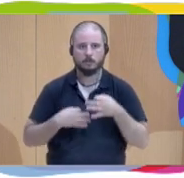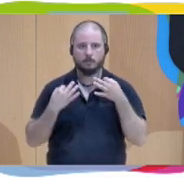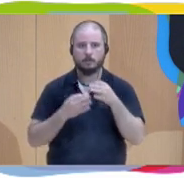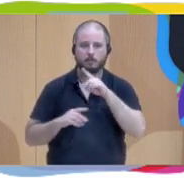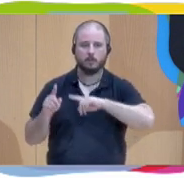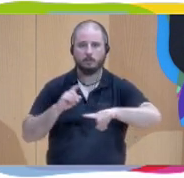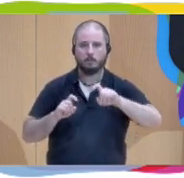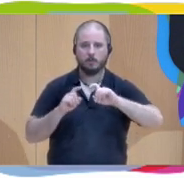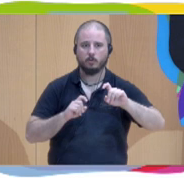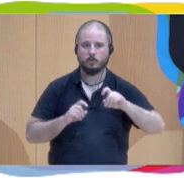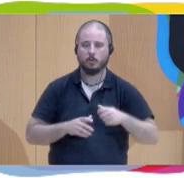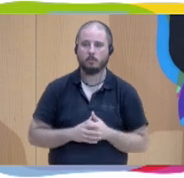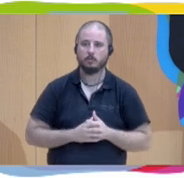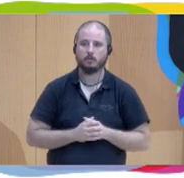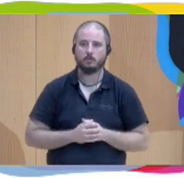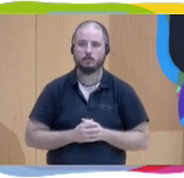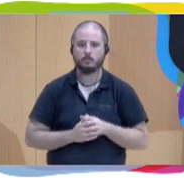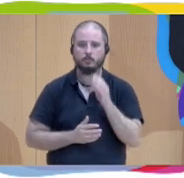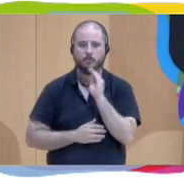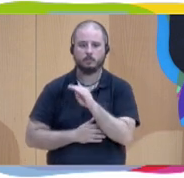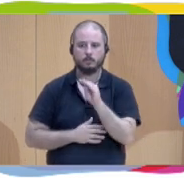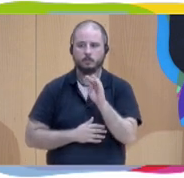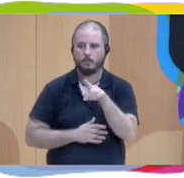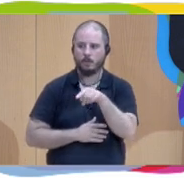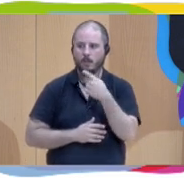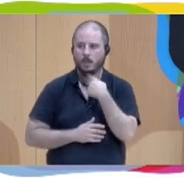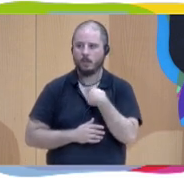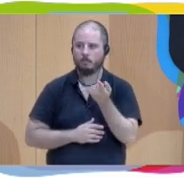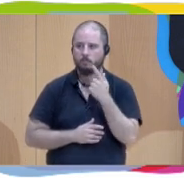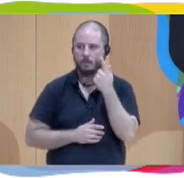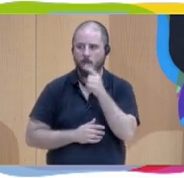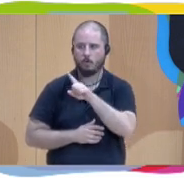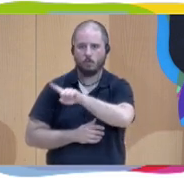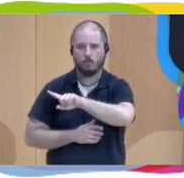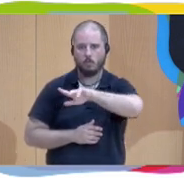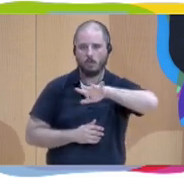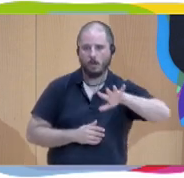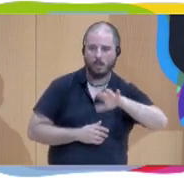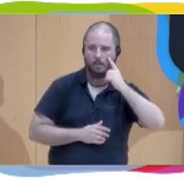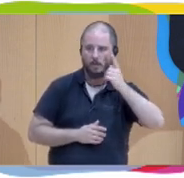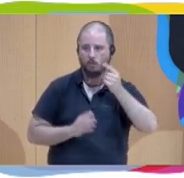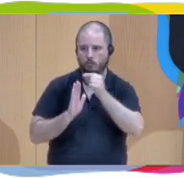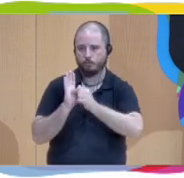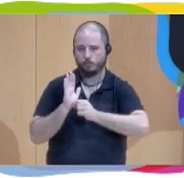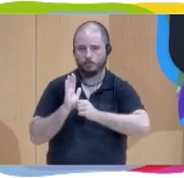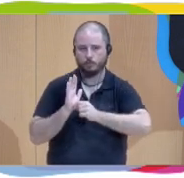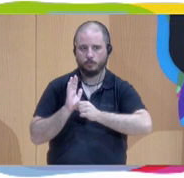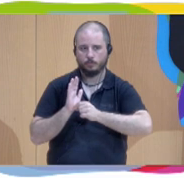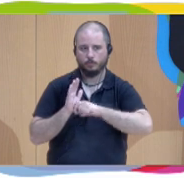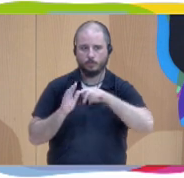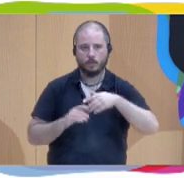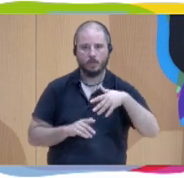on a scale one to five. Five being excellent of this training. And this got 4.5